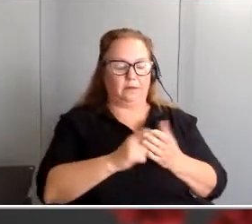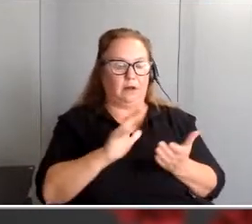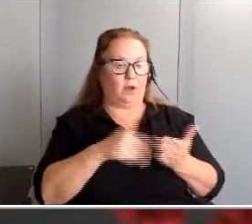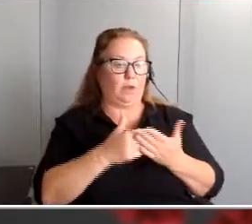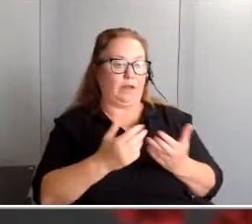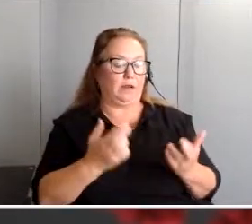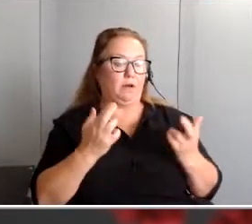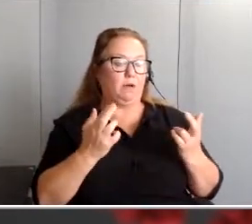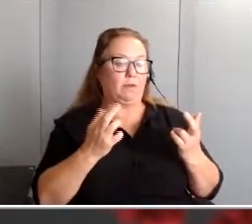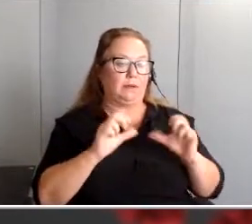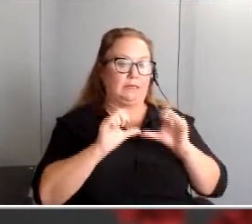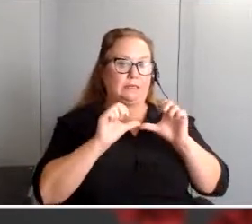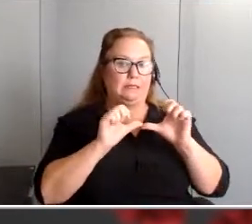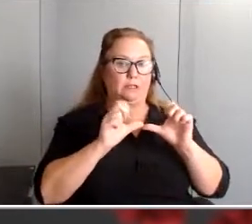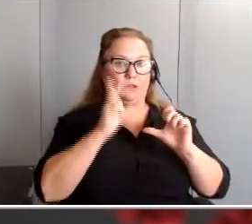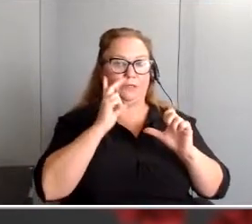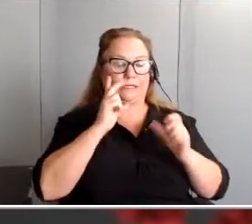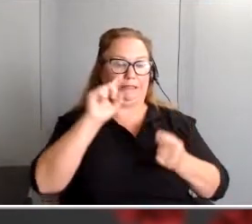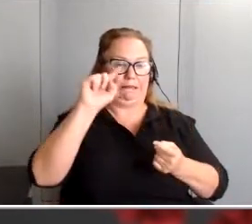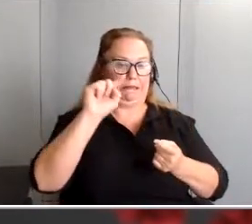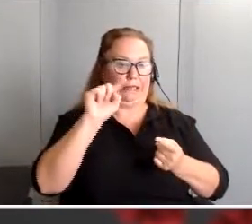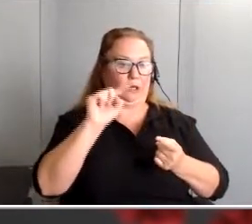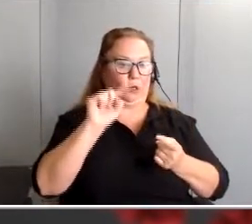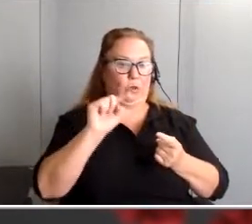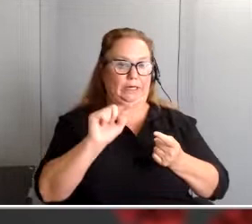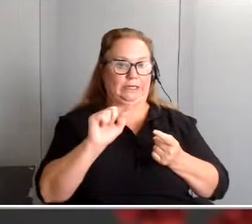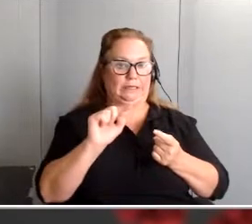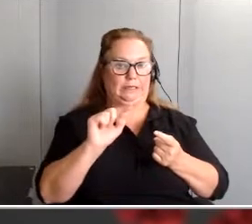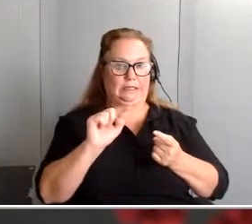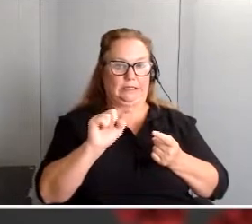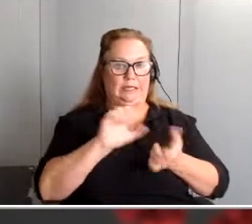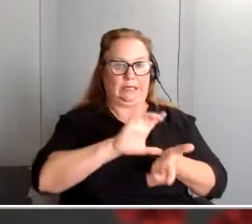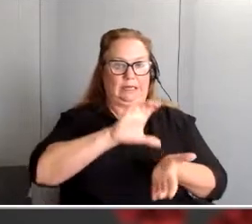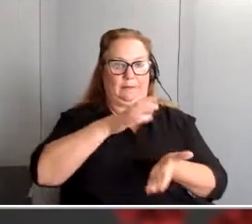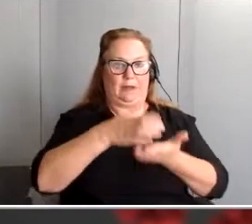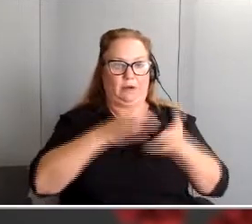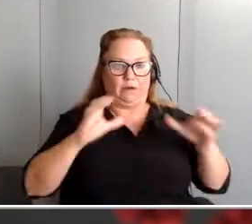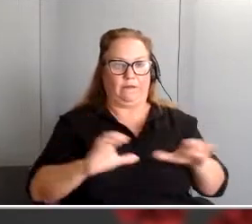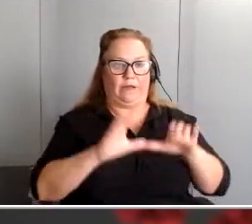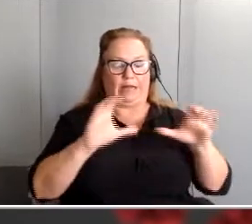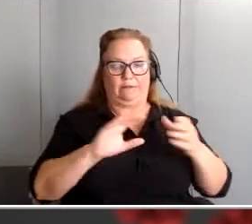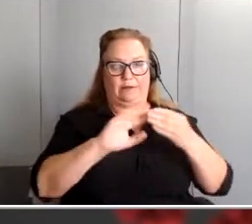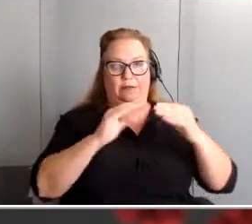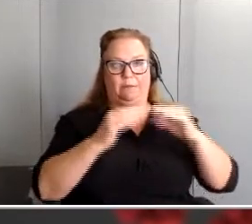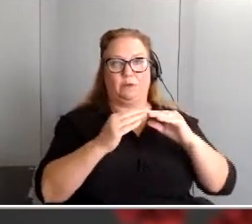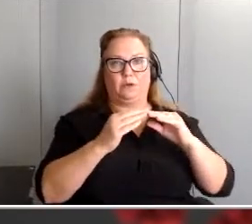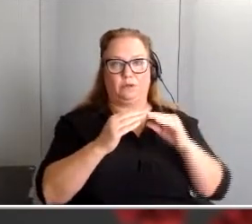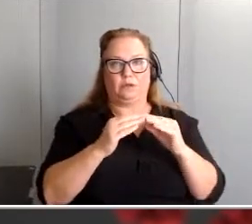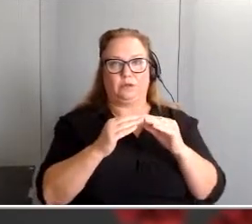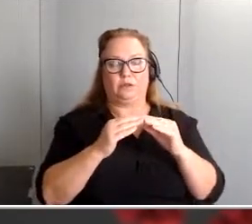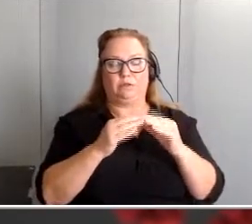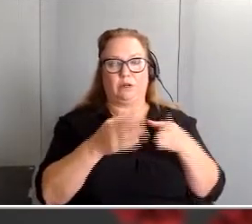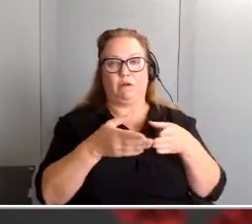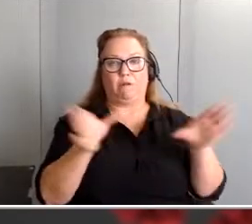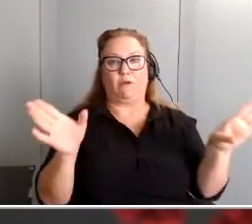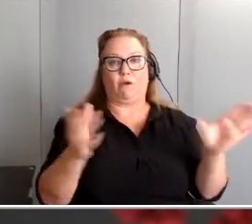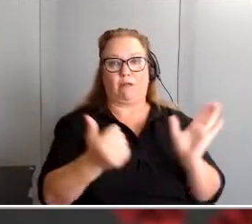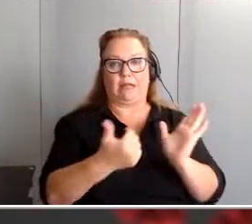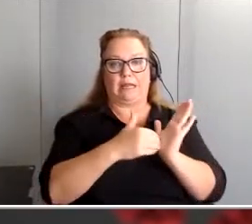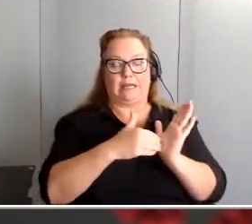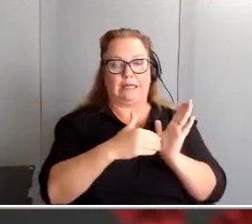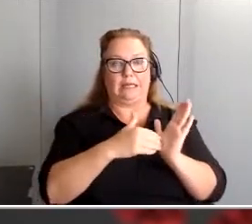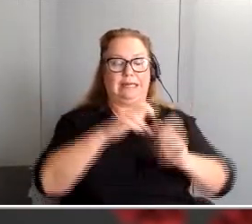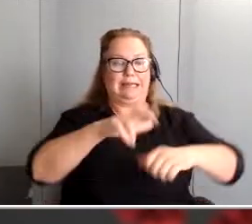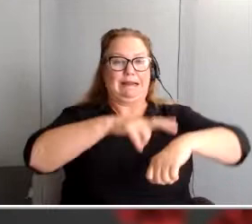is continue to see decrease in the amount of active cases here. But overall, again, still